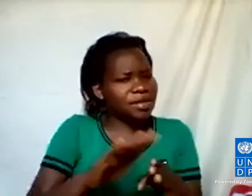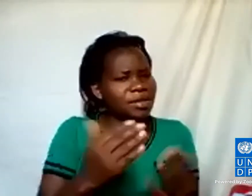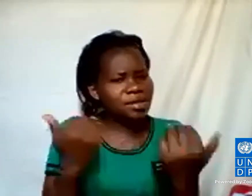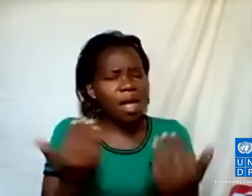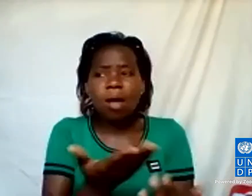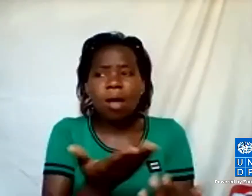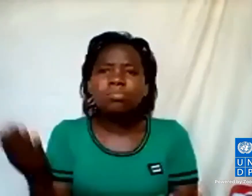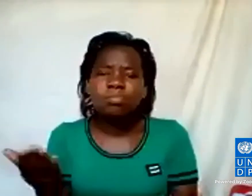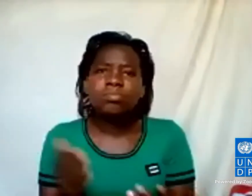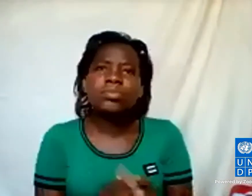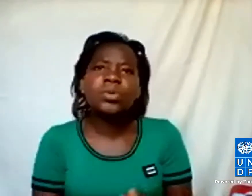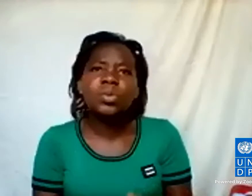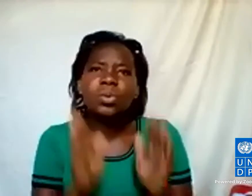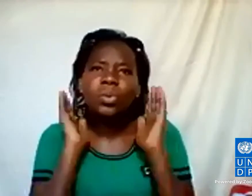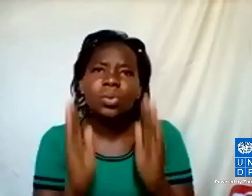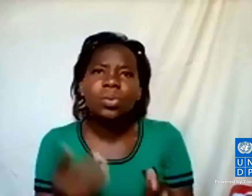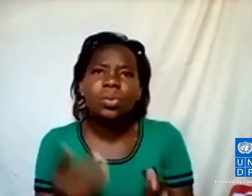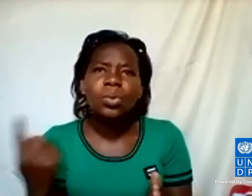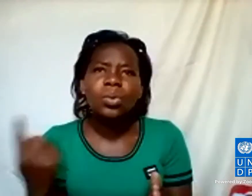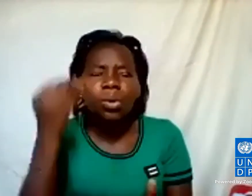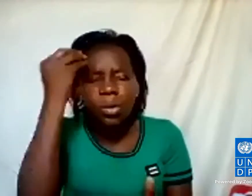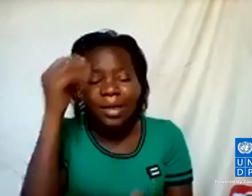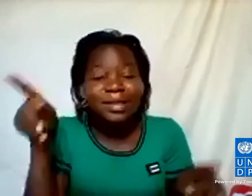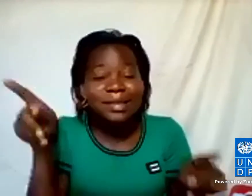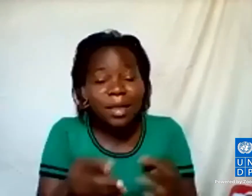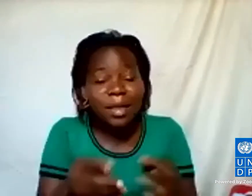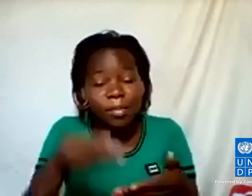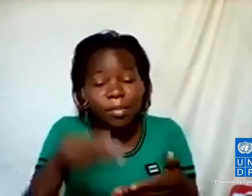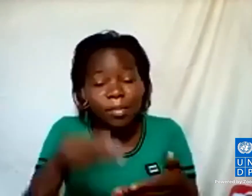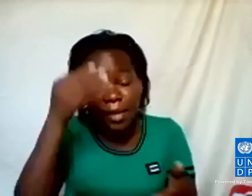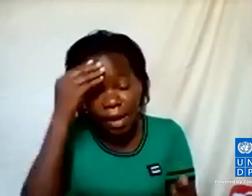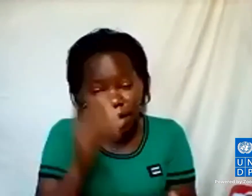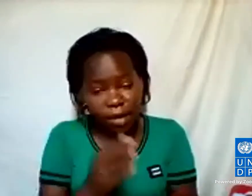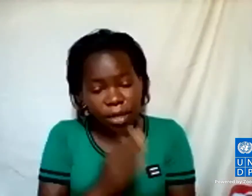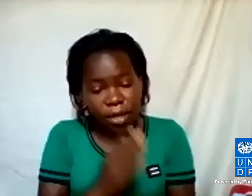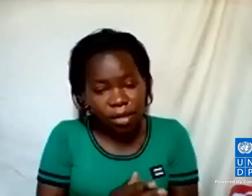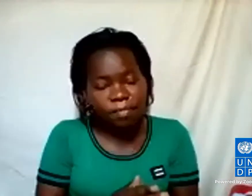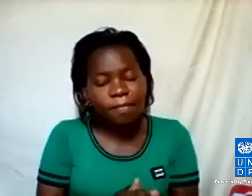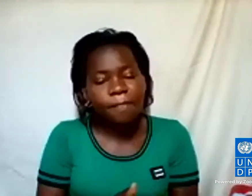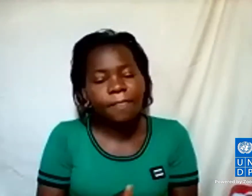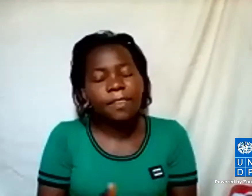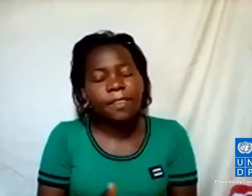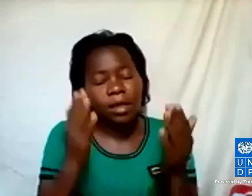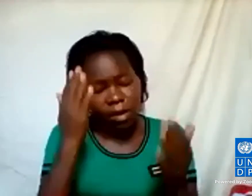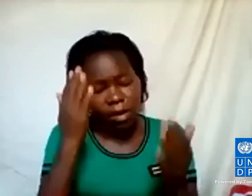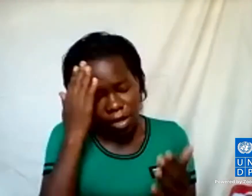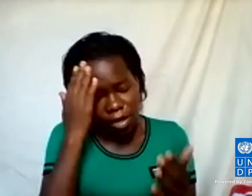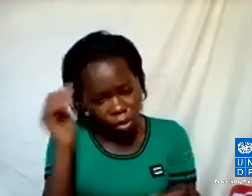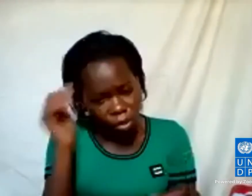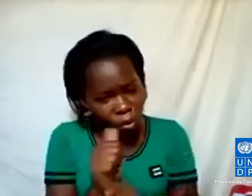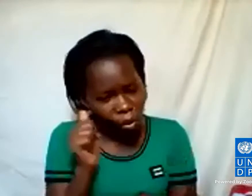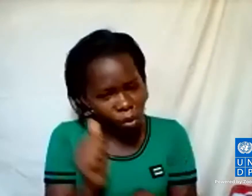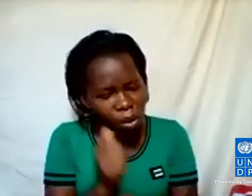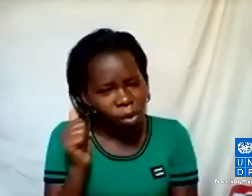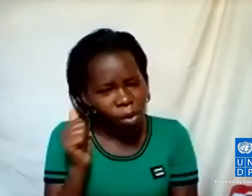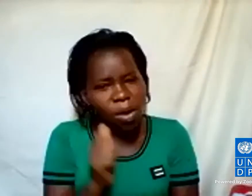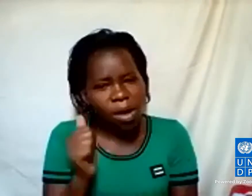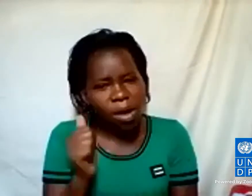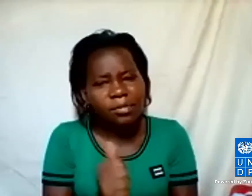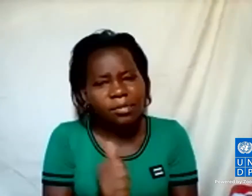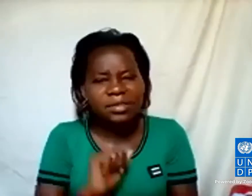drained with what you have. Also learn, because they have mastered the game. Operations may not have money for automation,